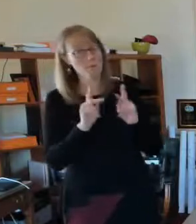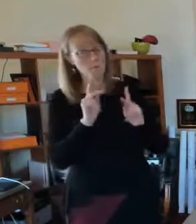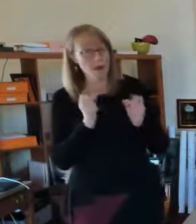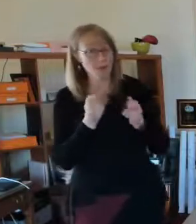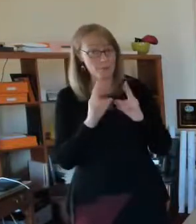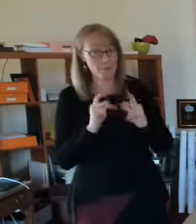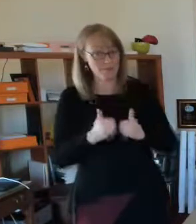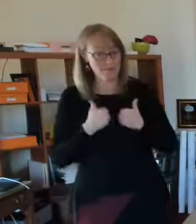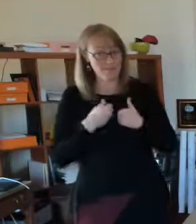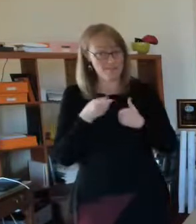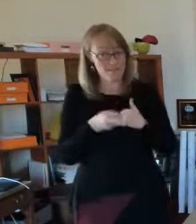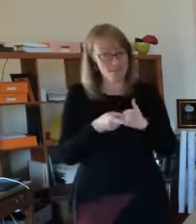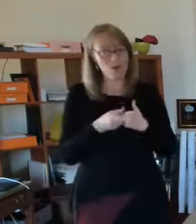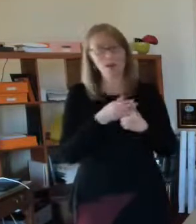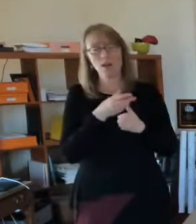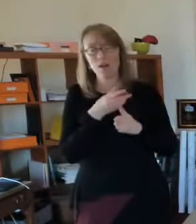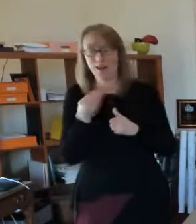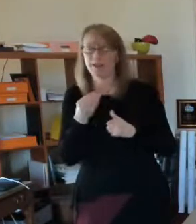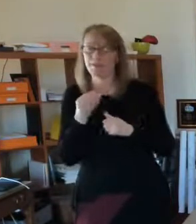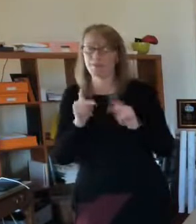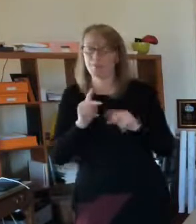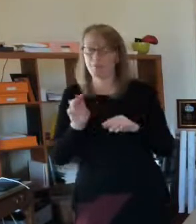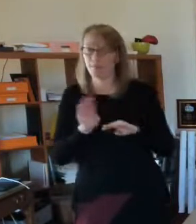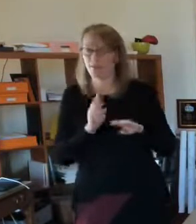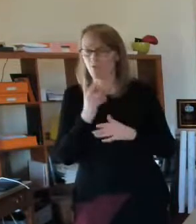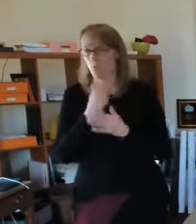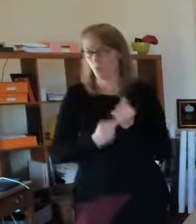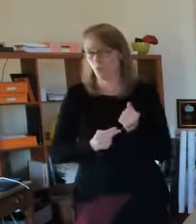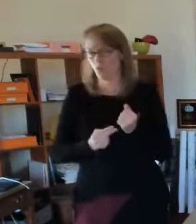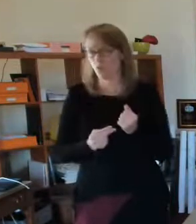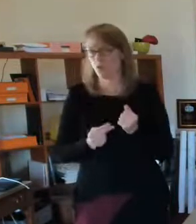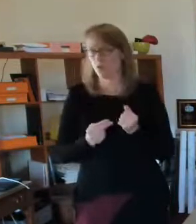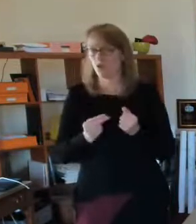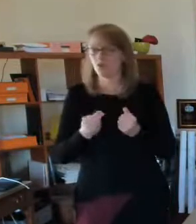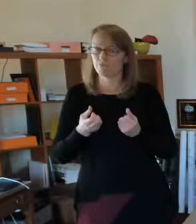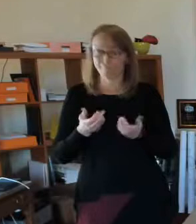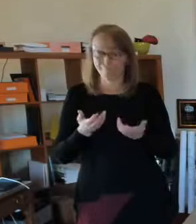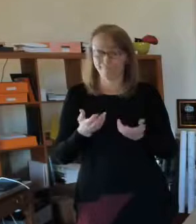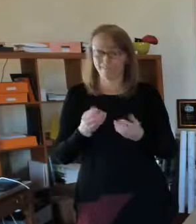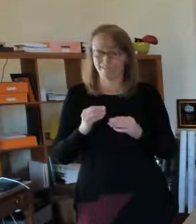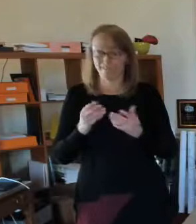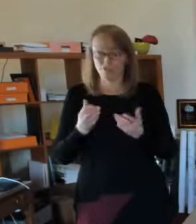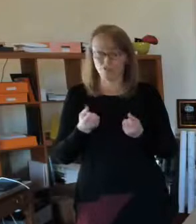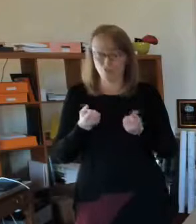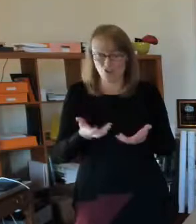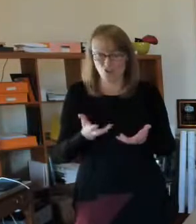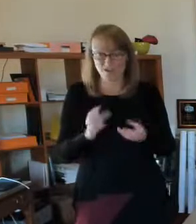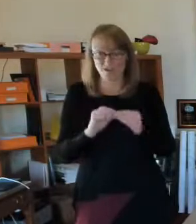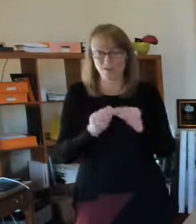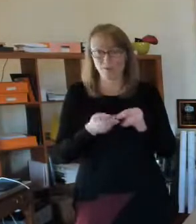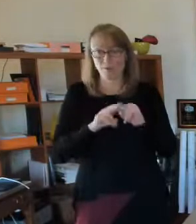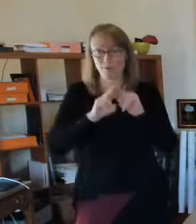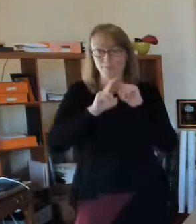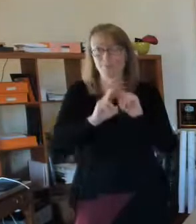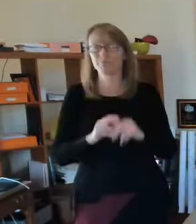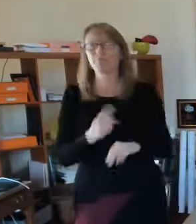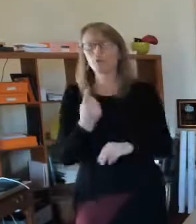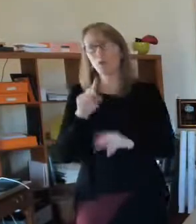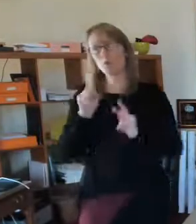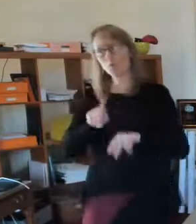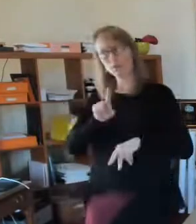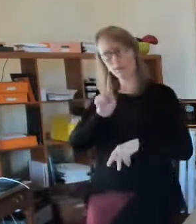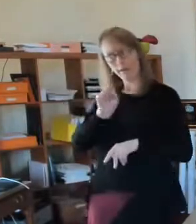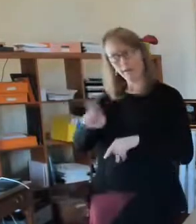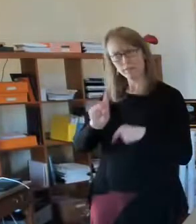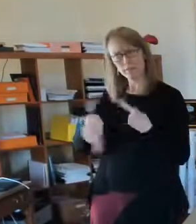in and how many are going in. But what are we learning about who's leaving and how many people are leaving the hospital?